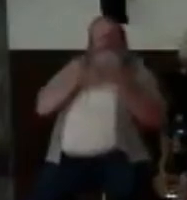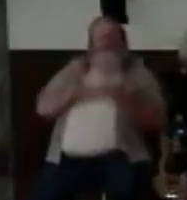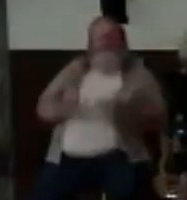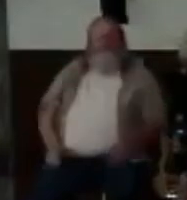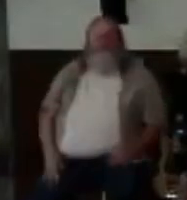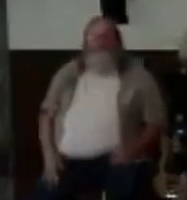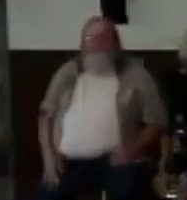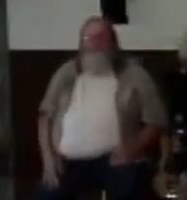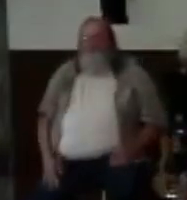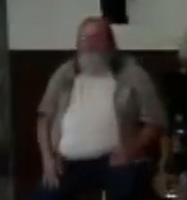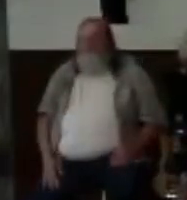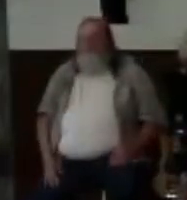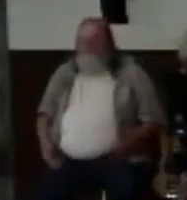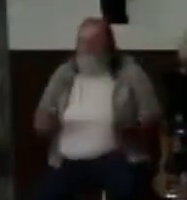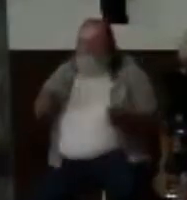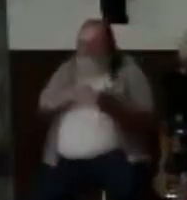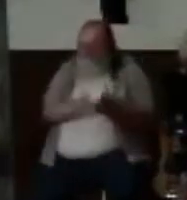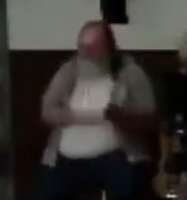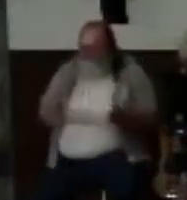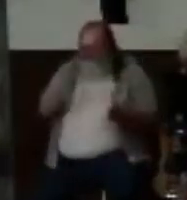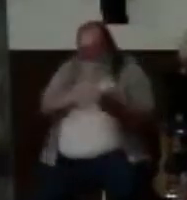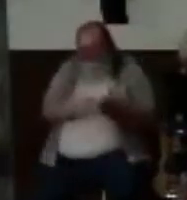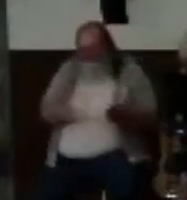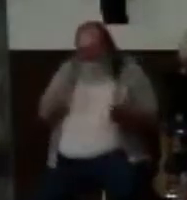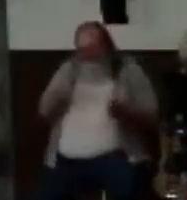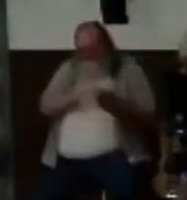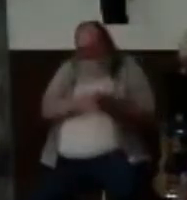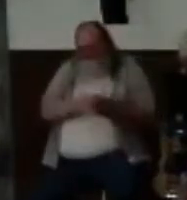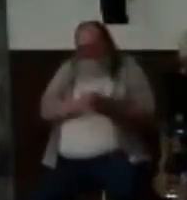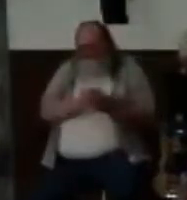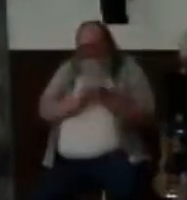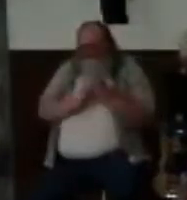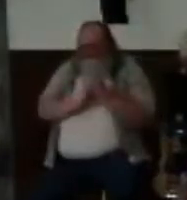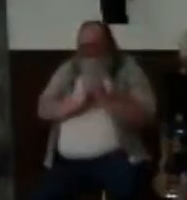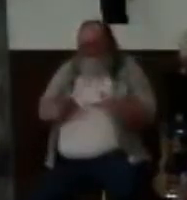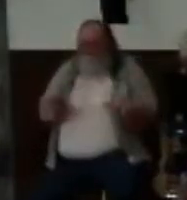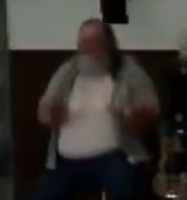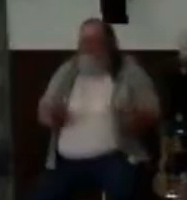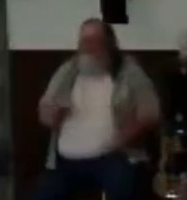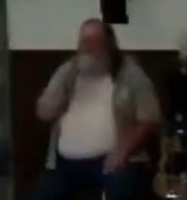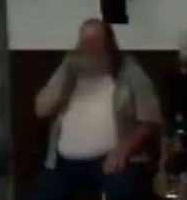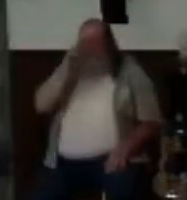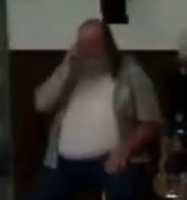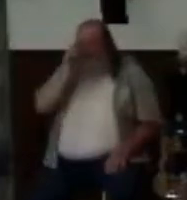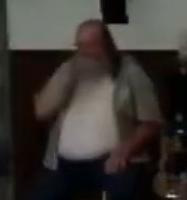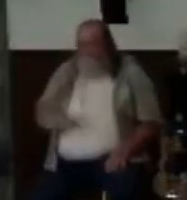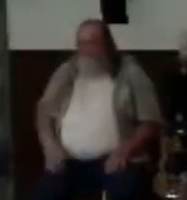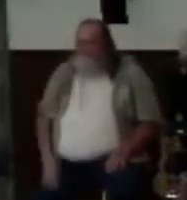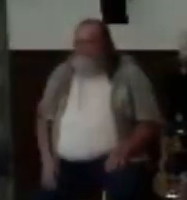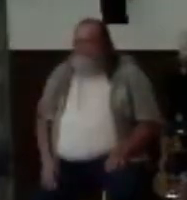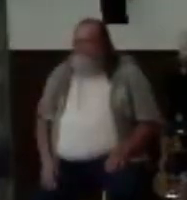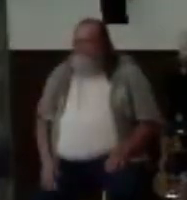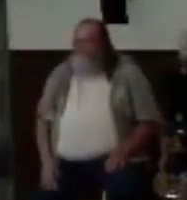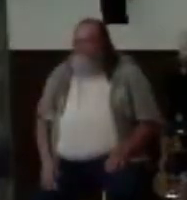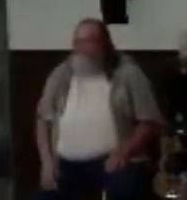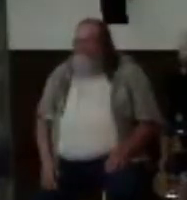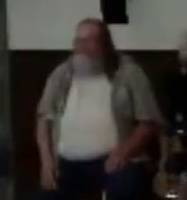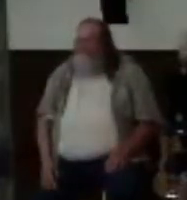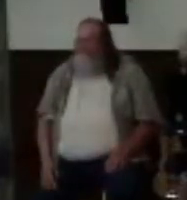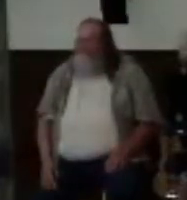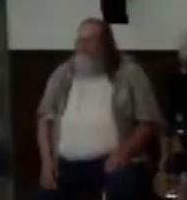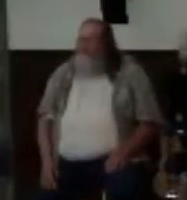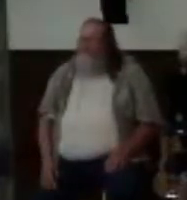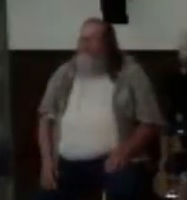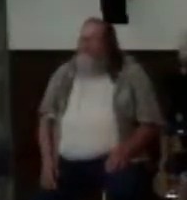Traditions can lose their significance over time. And as a youth pastor, I can say with confidence that the generation behind us